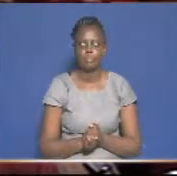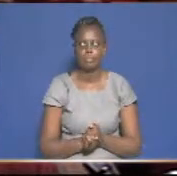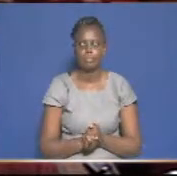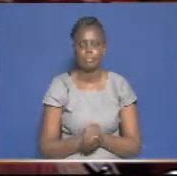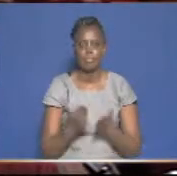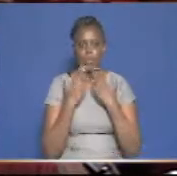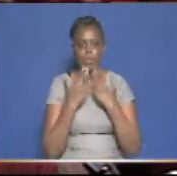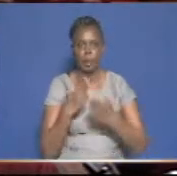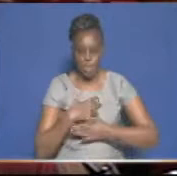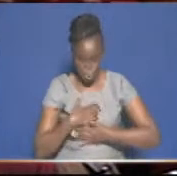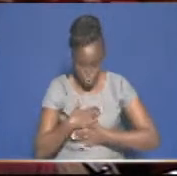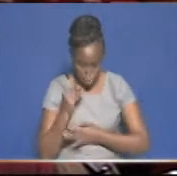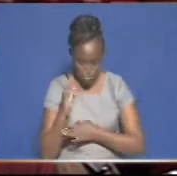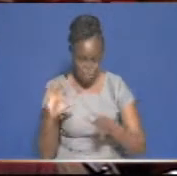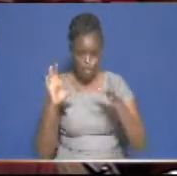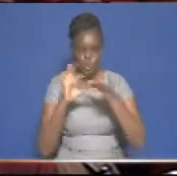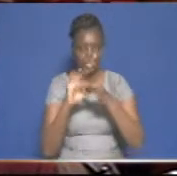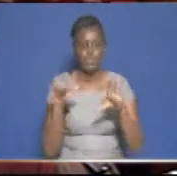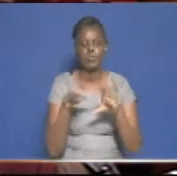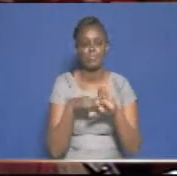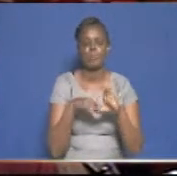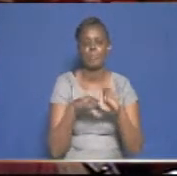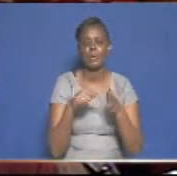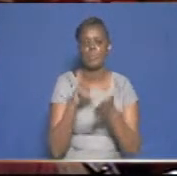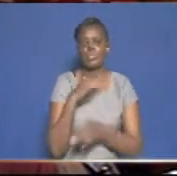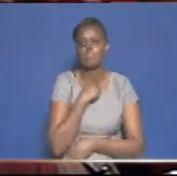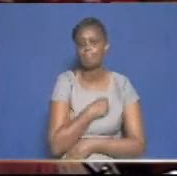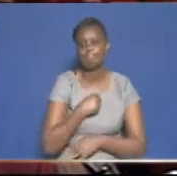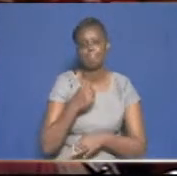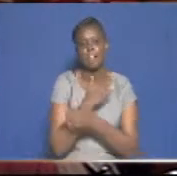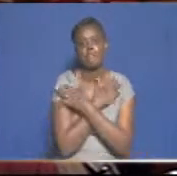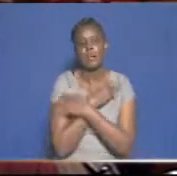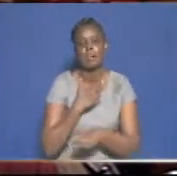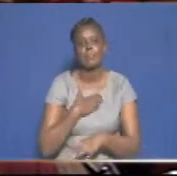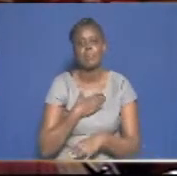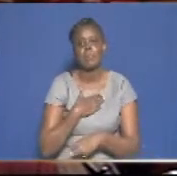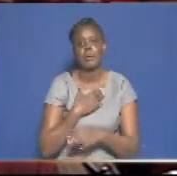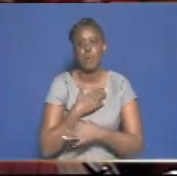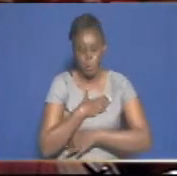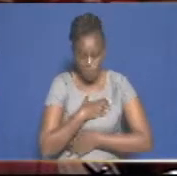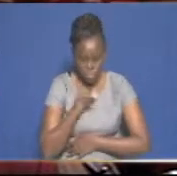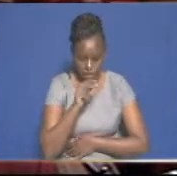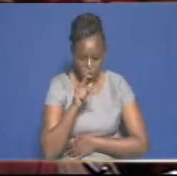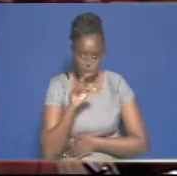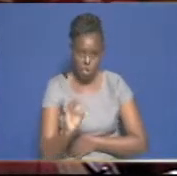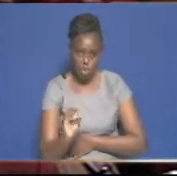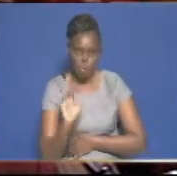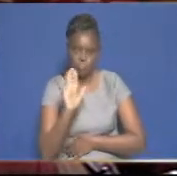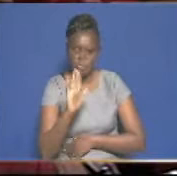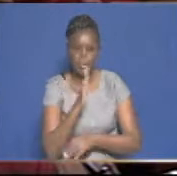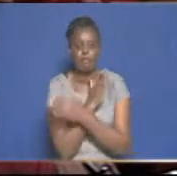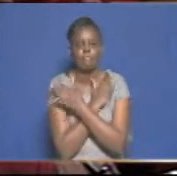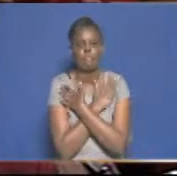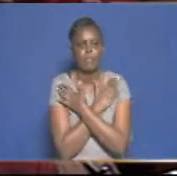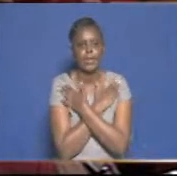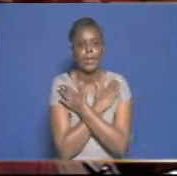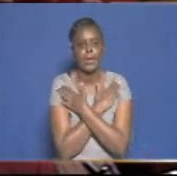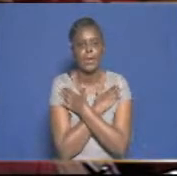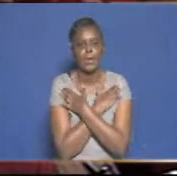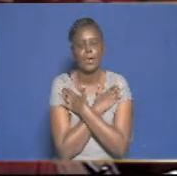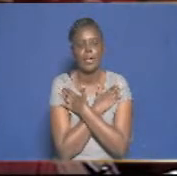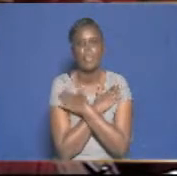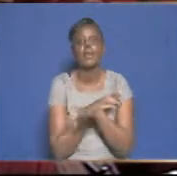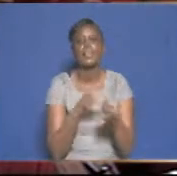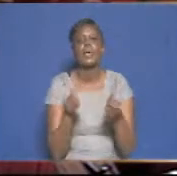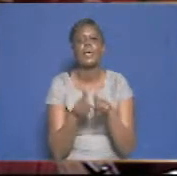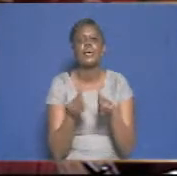Thank you, Mr. Speaker. I join my colleagues in eulogizing my friend, Honorable Jacob Midio. He was a friend and also